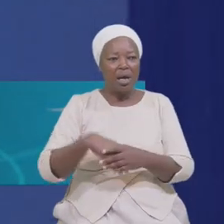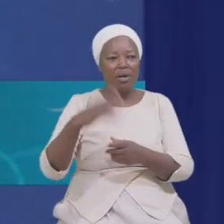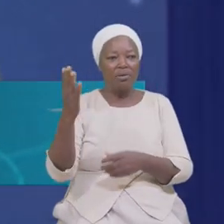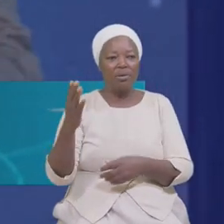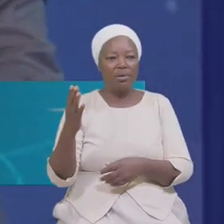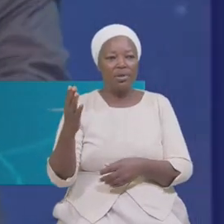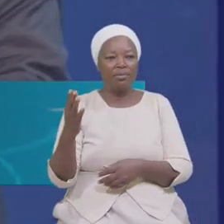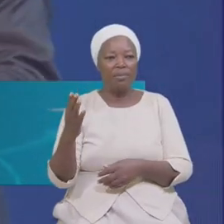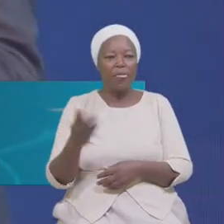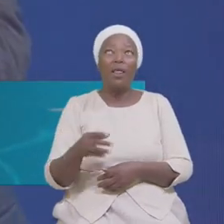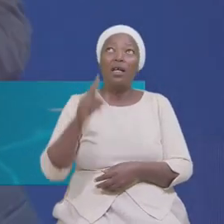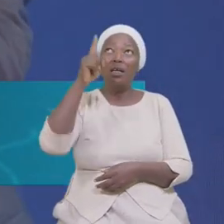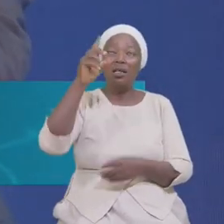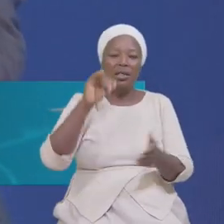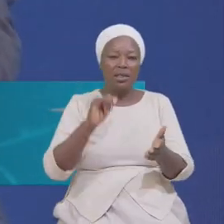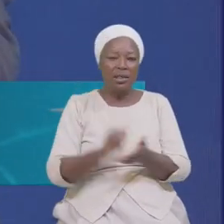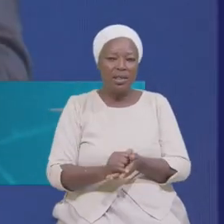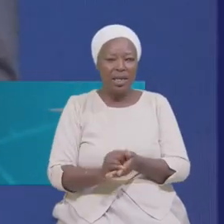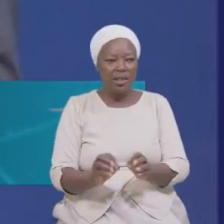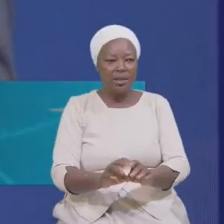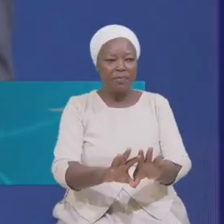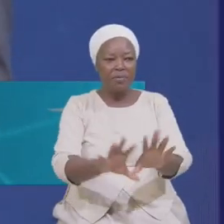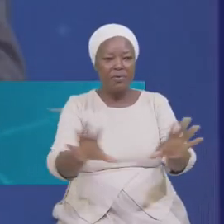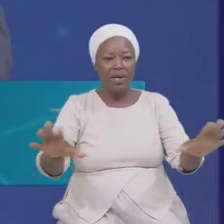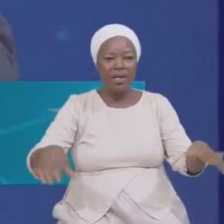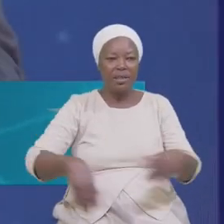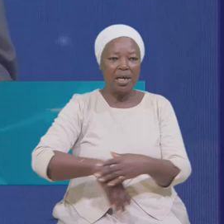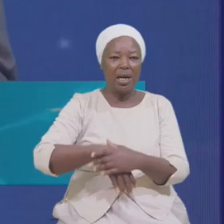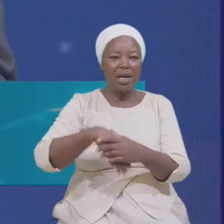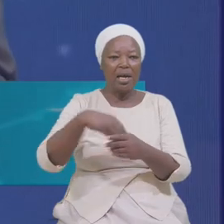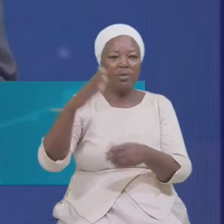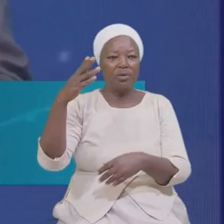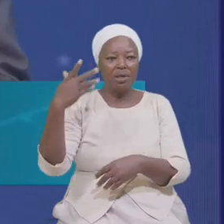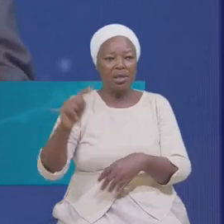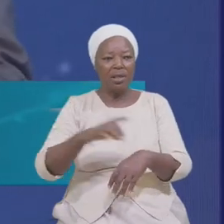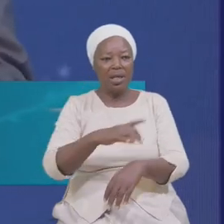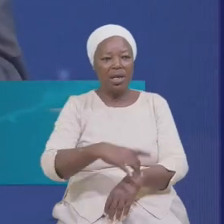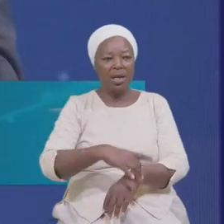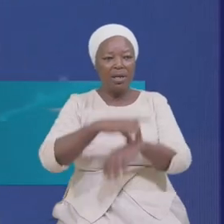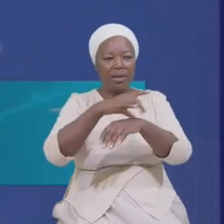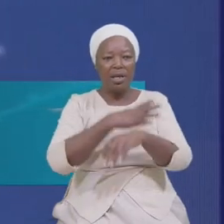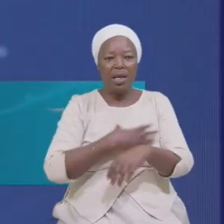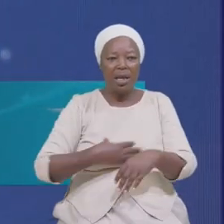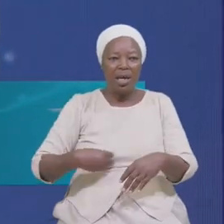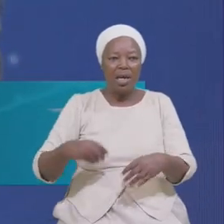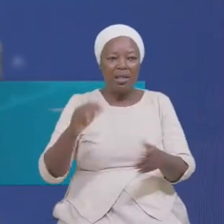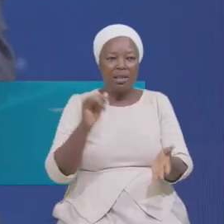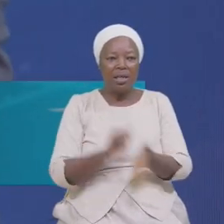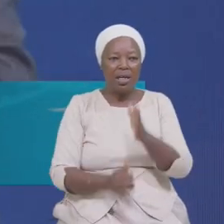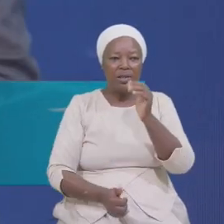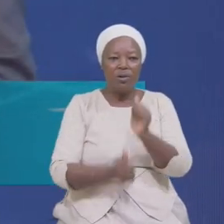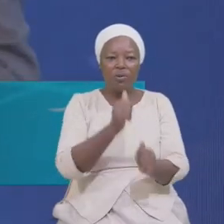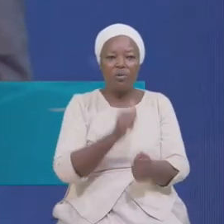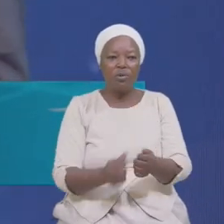he that spread forth the earth, and he which cometh, that